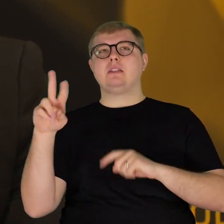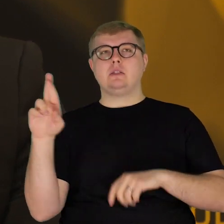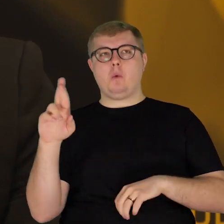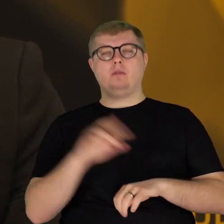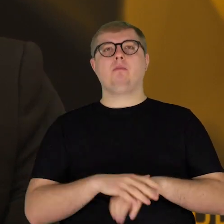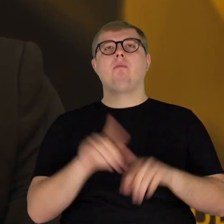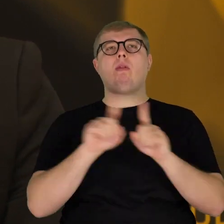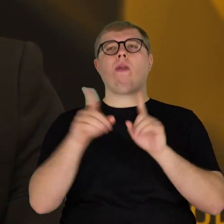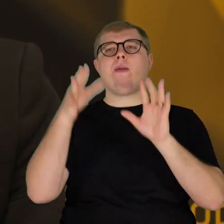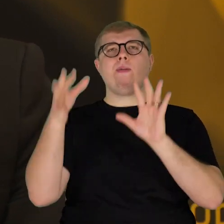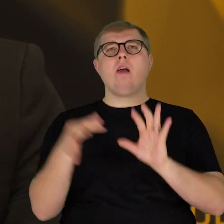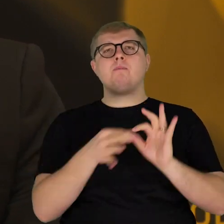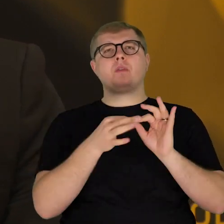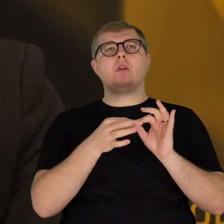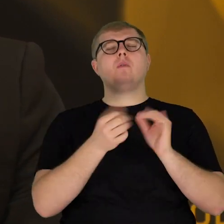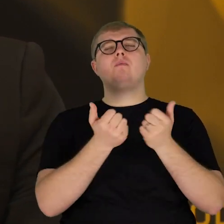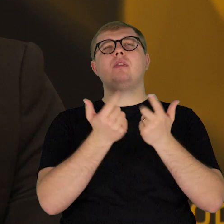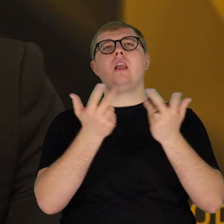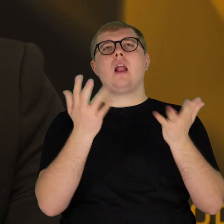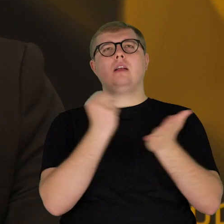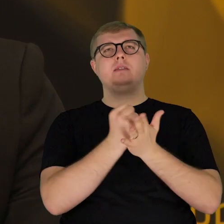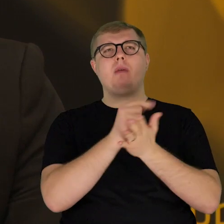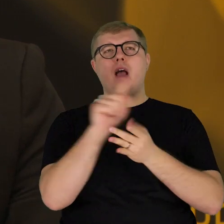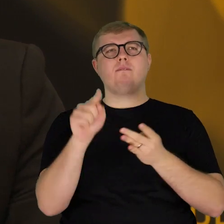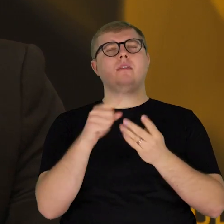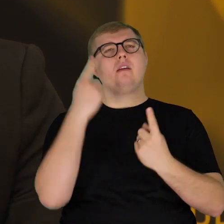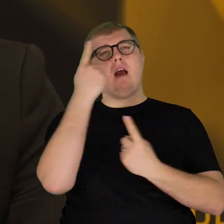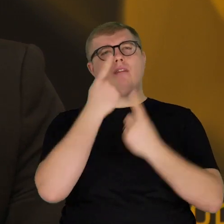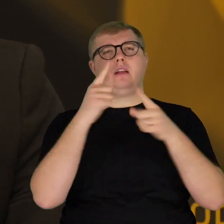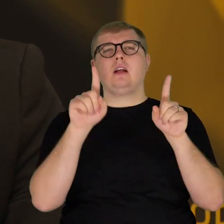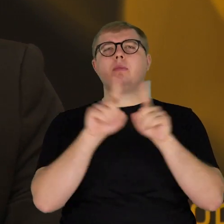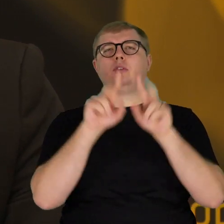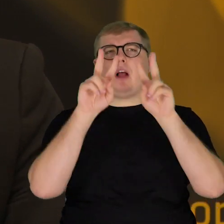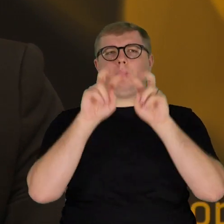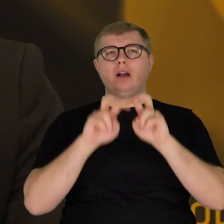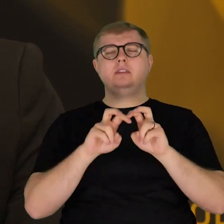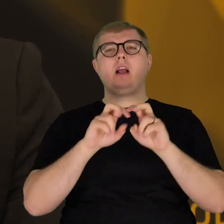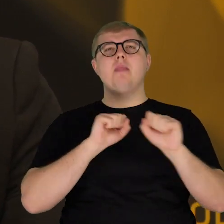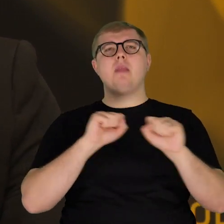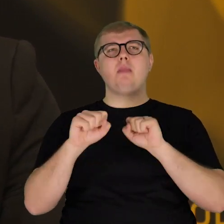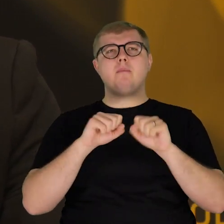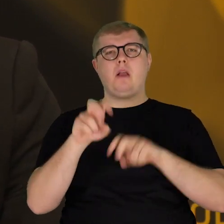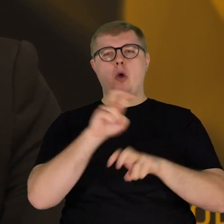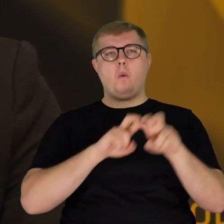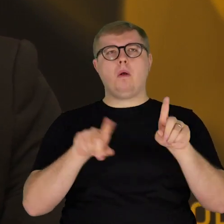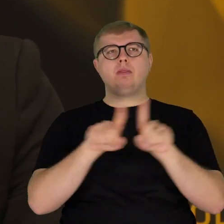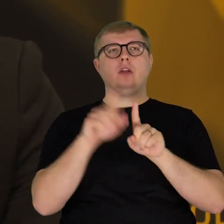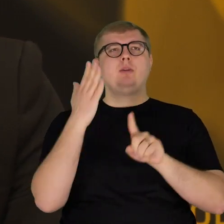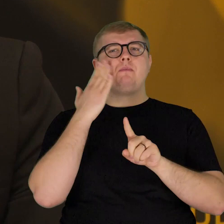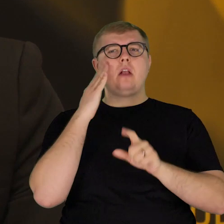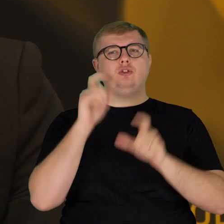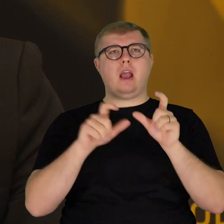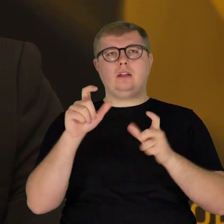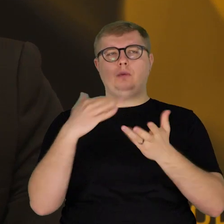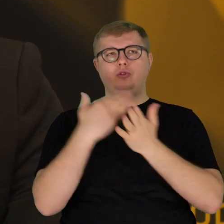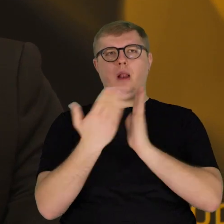of the changing dynamics of movement of the district's inhabitants with the participation of